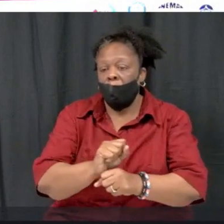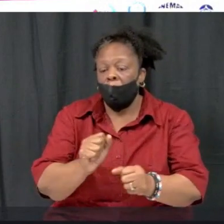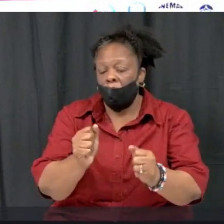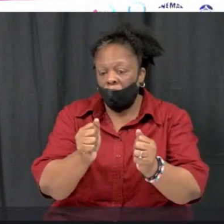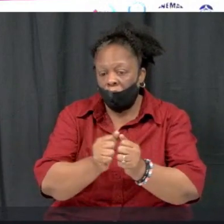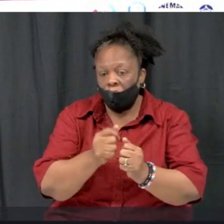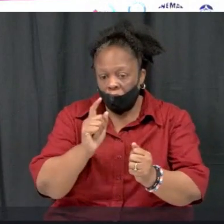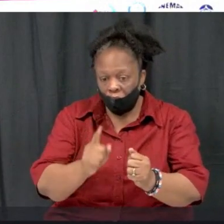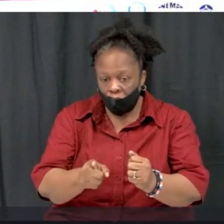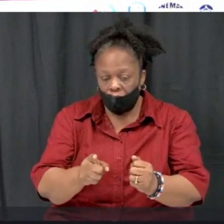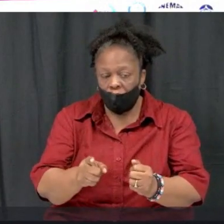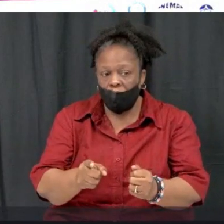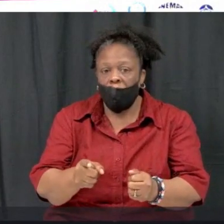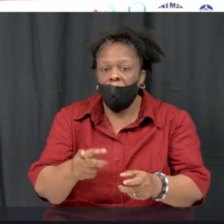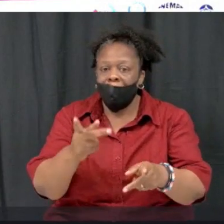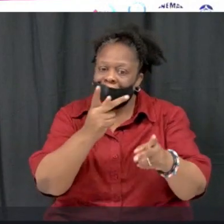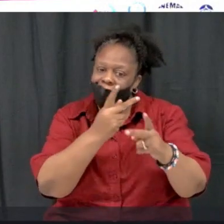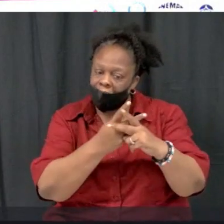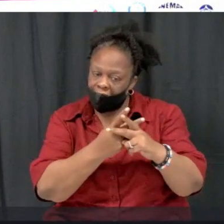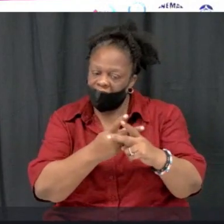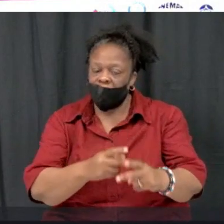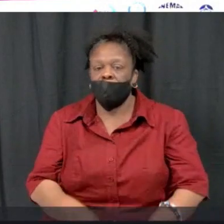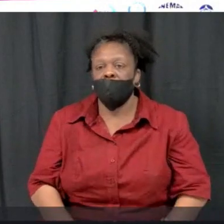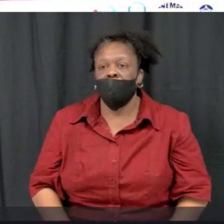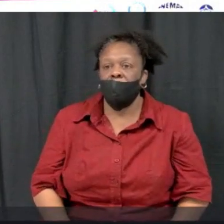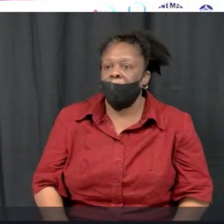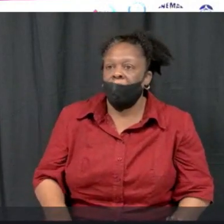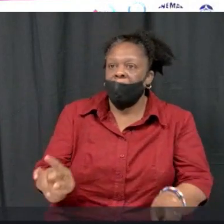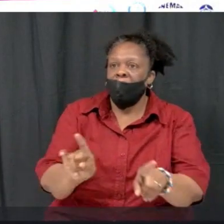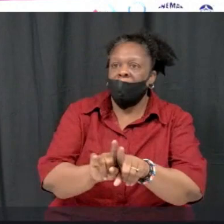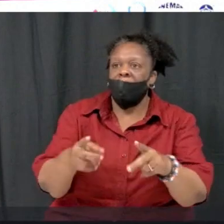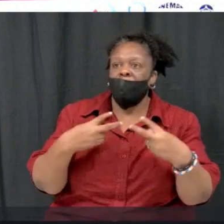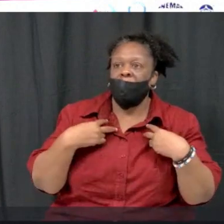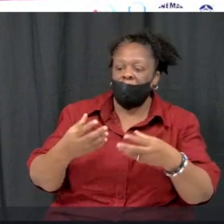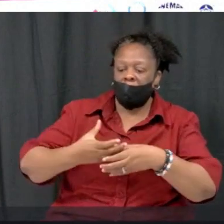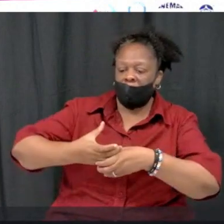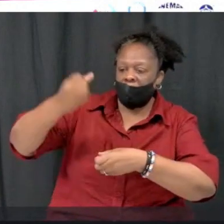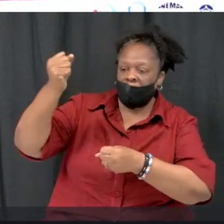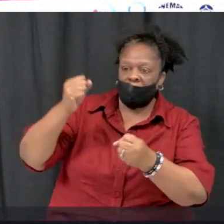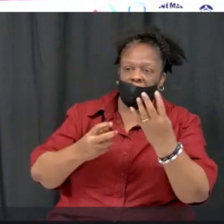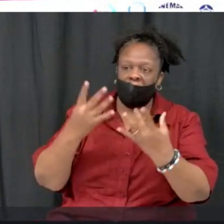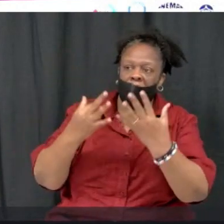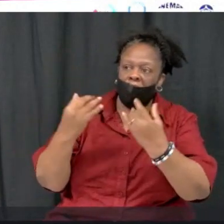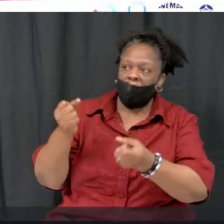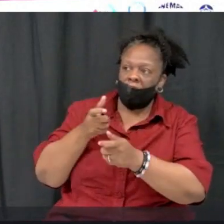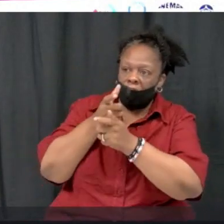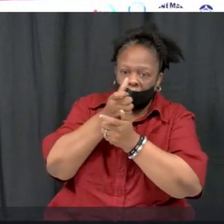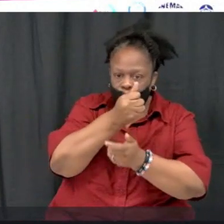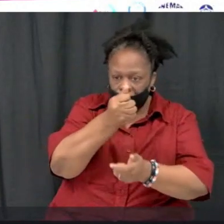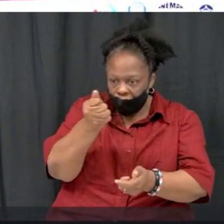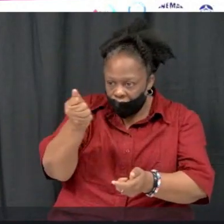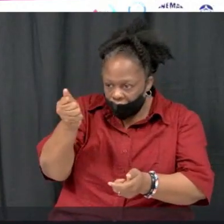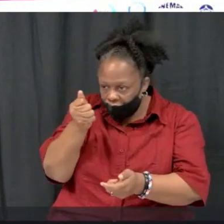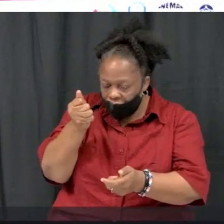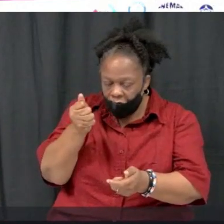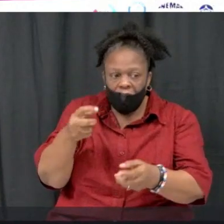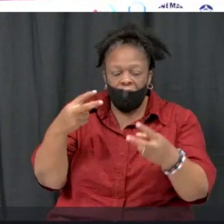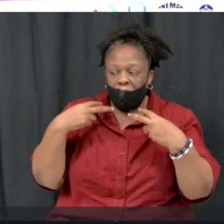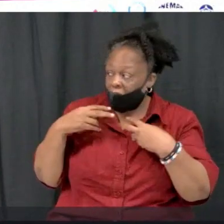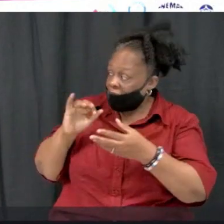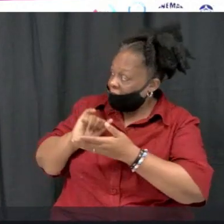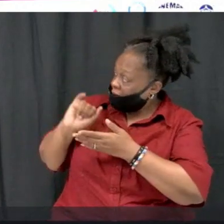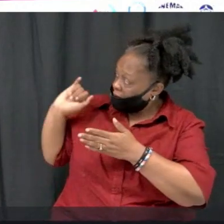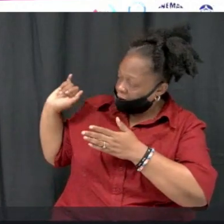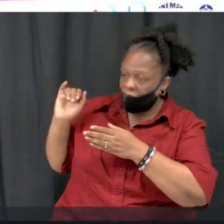healthy. Just as you have a fire extinguisher and an exit sign and all the necessary protocols